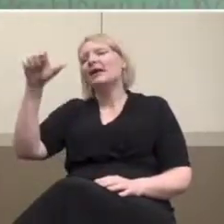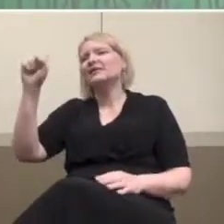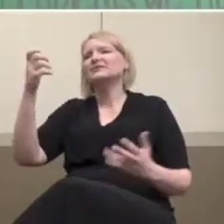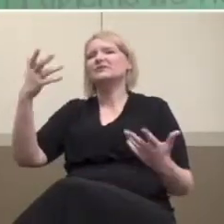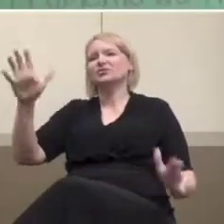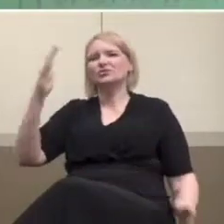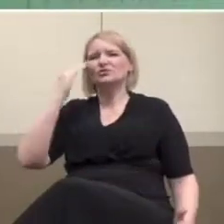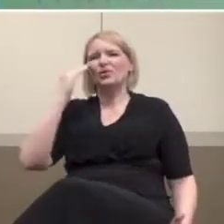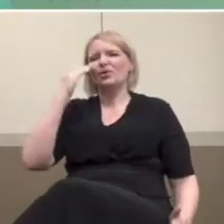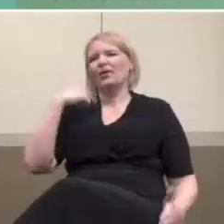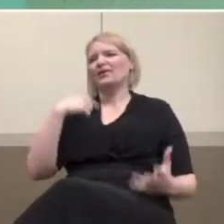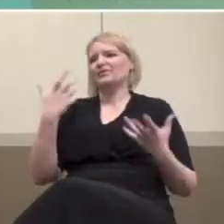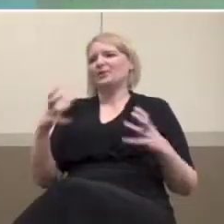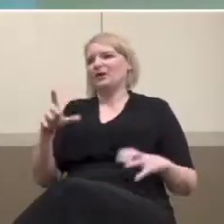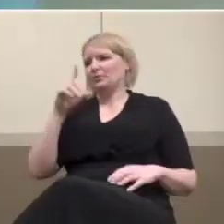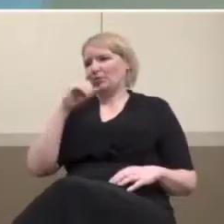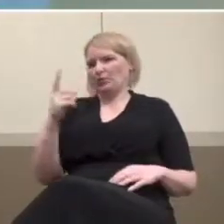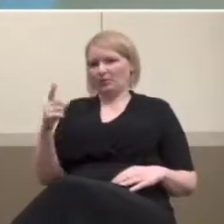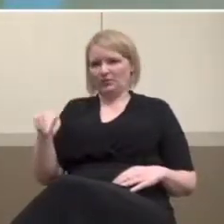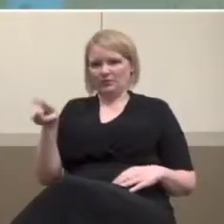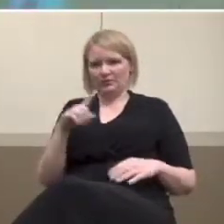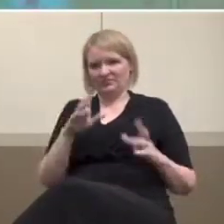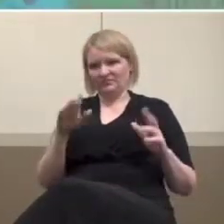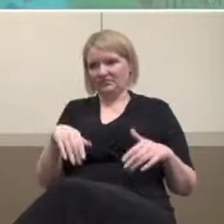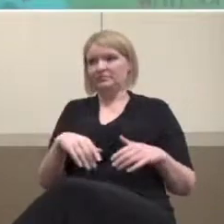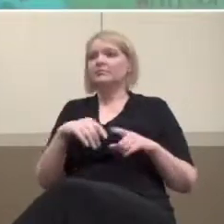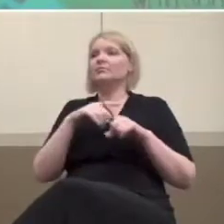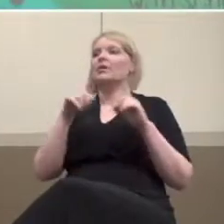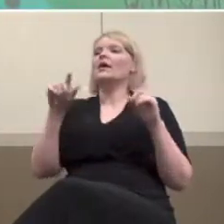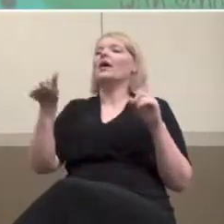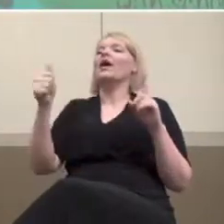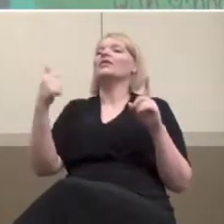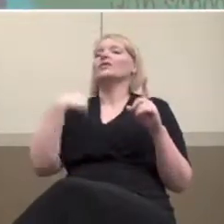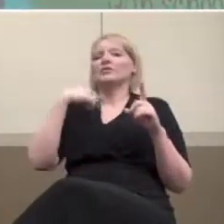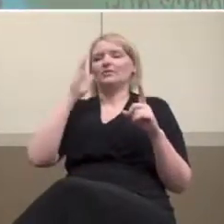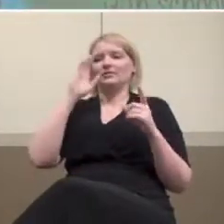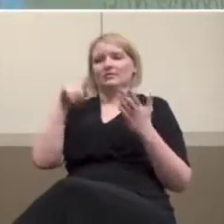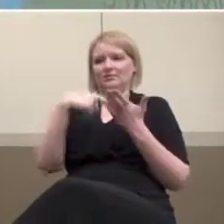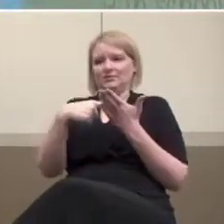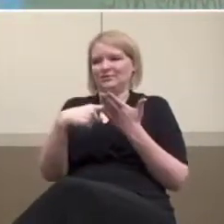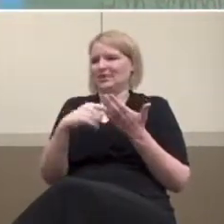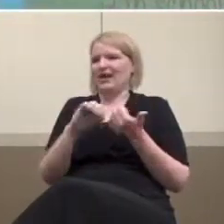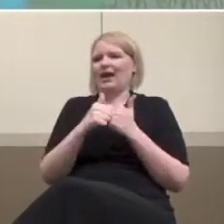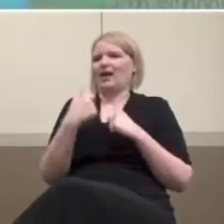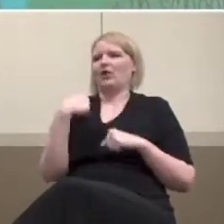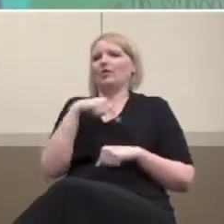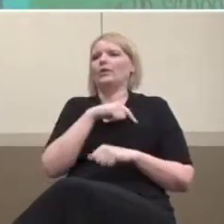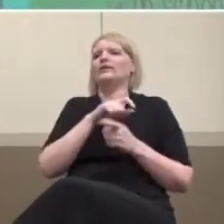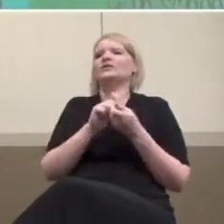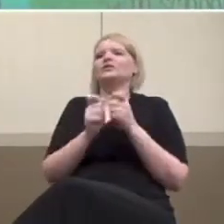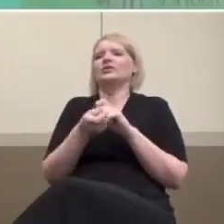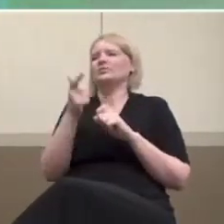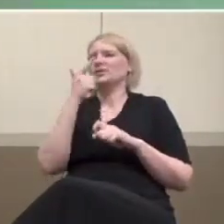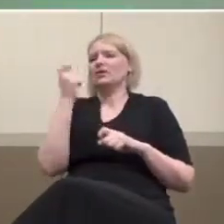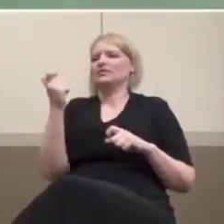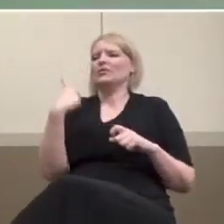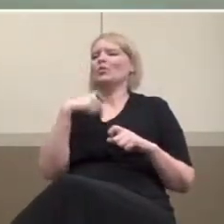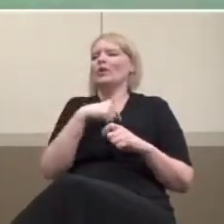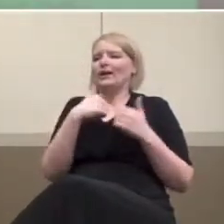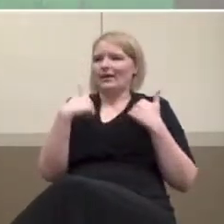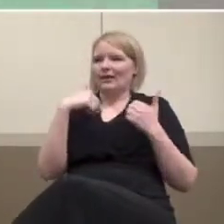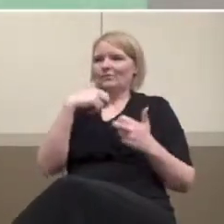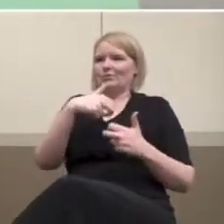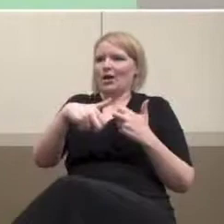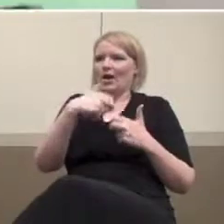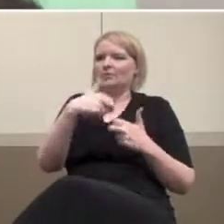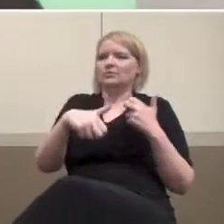you with all of that. But the other thing I wanted to talk about was how we kind of change things, because we were having problems in our school as far as